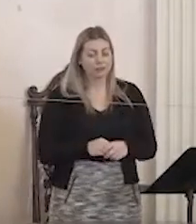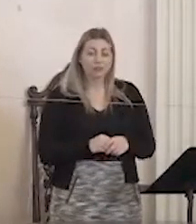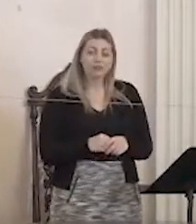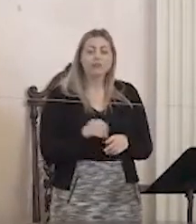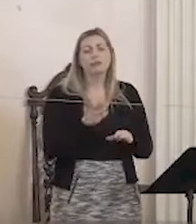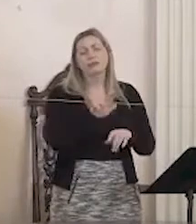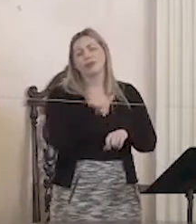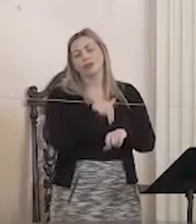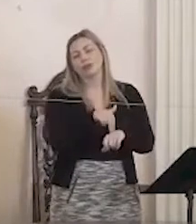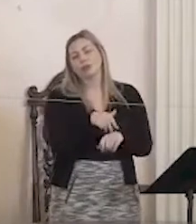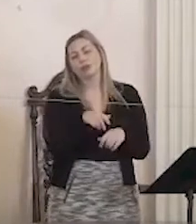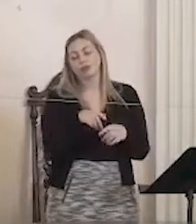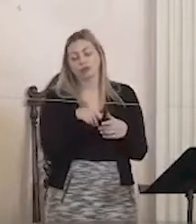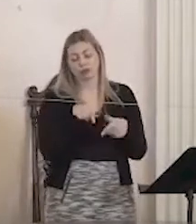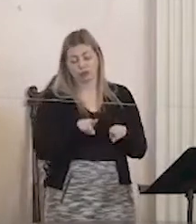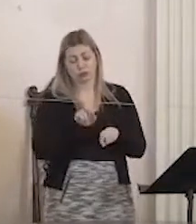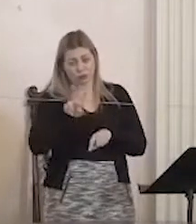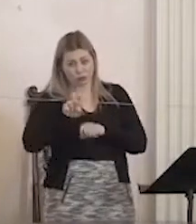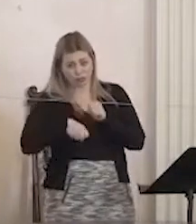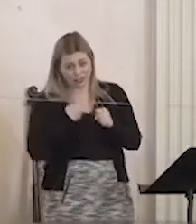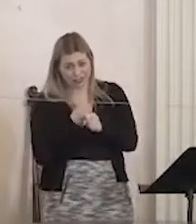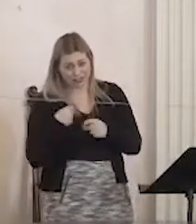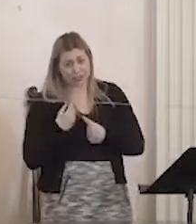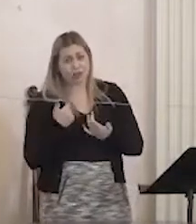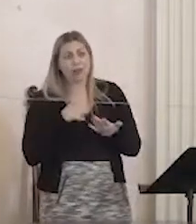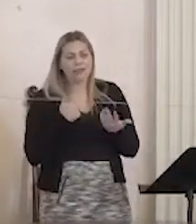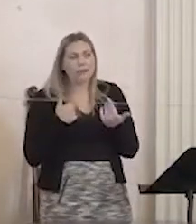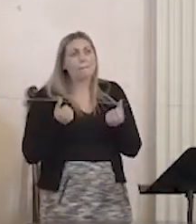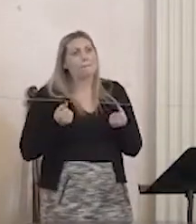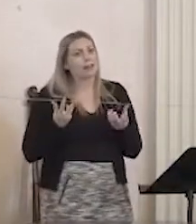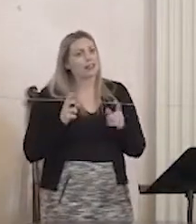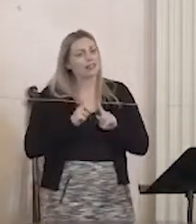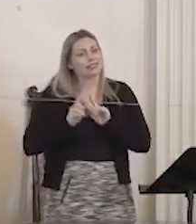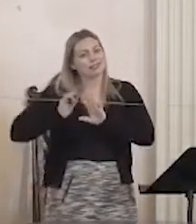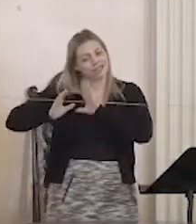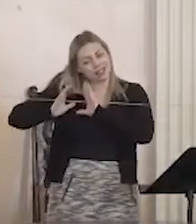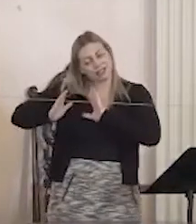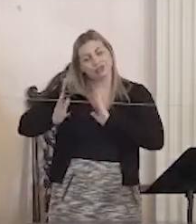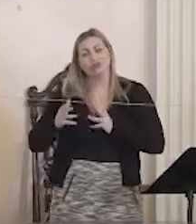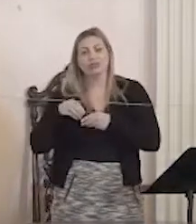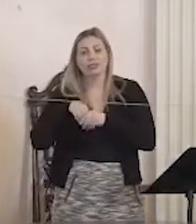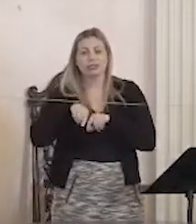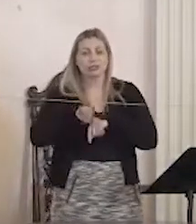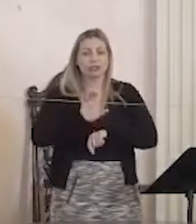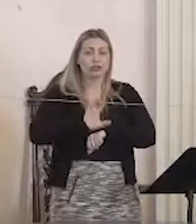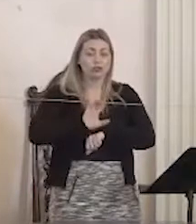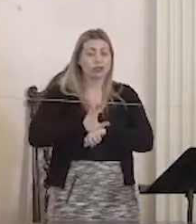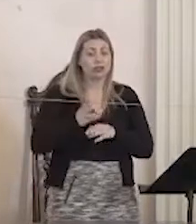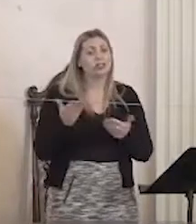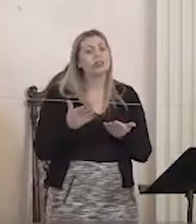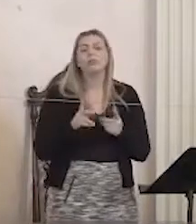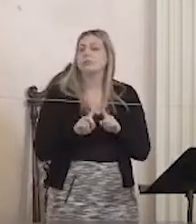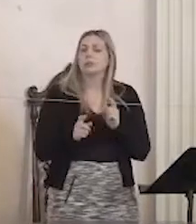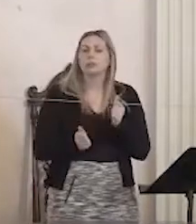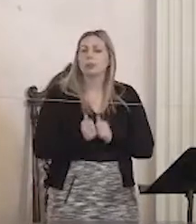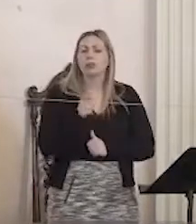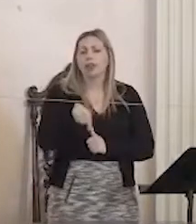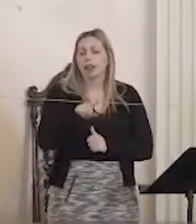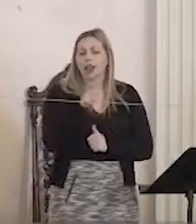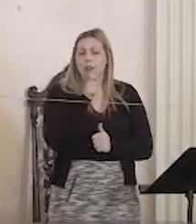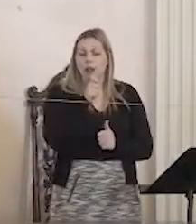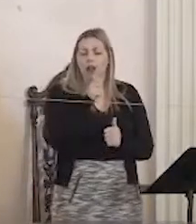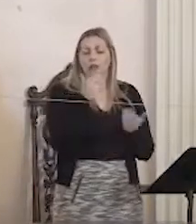Now, of course, in the course of 200 years, there are many ancestors in this church, and most of them were not